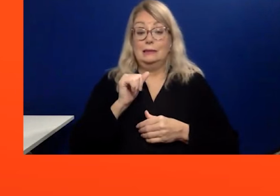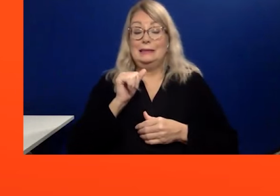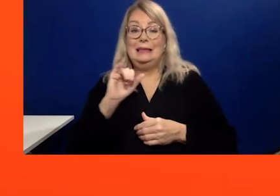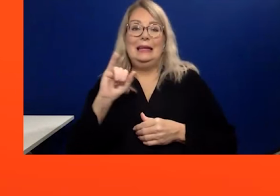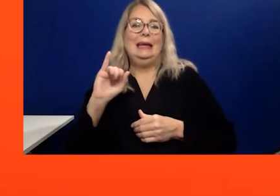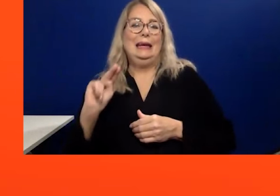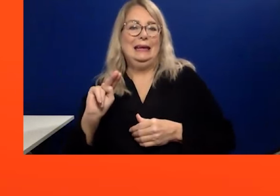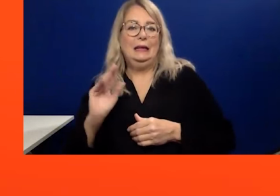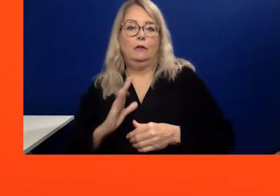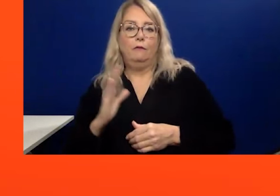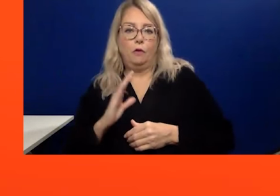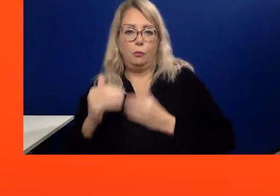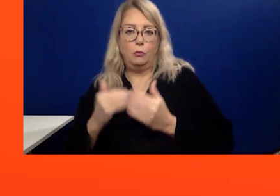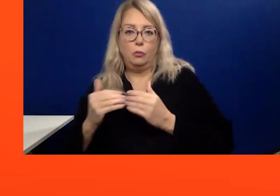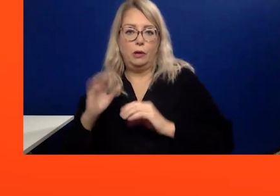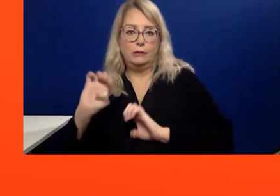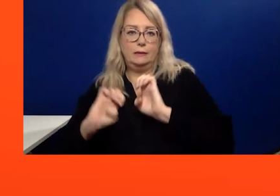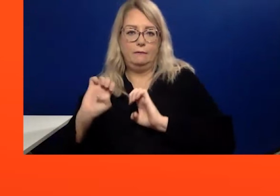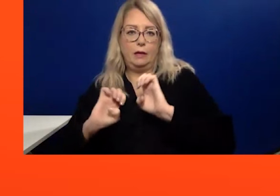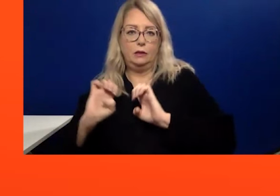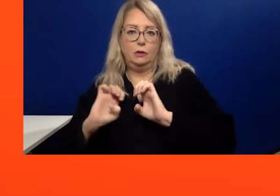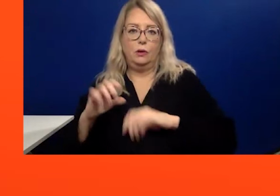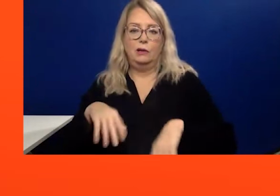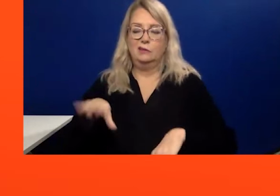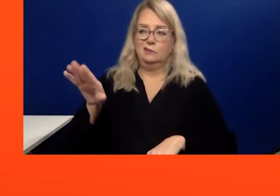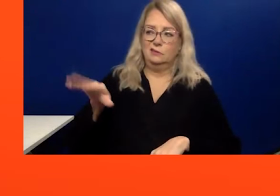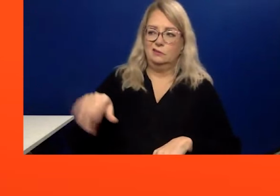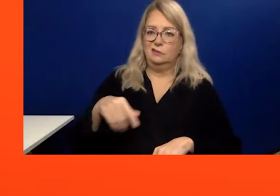Hey, Johnny, what do you think about that new guy, right?